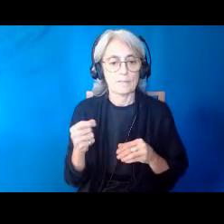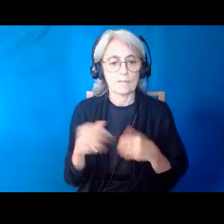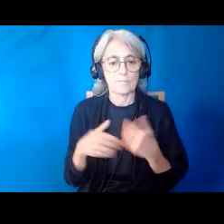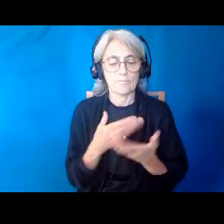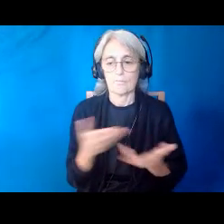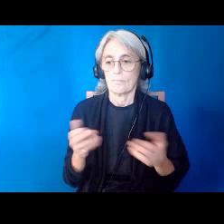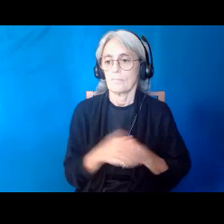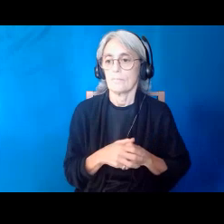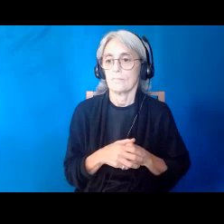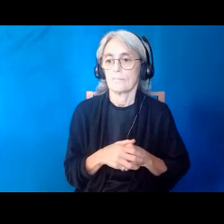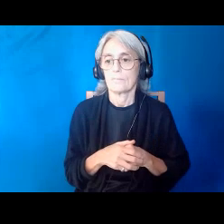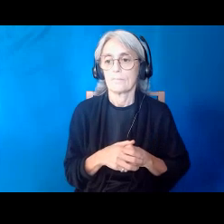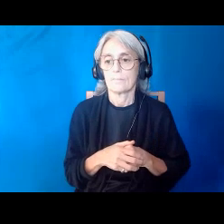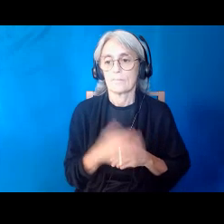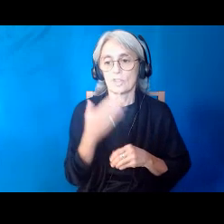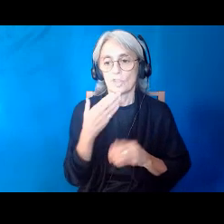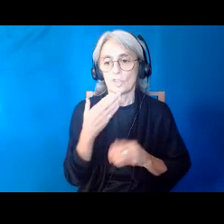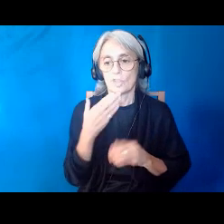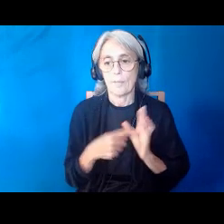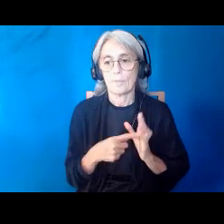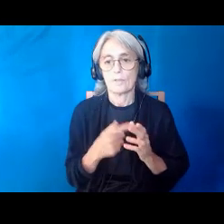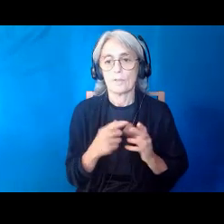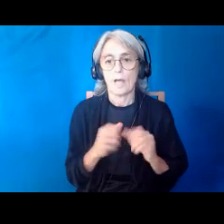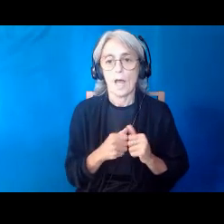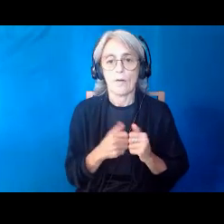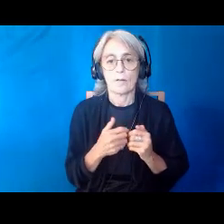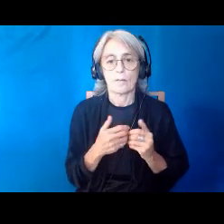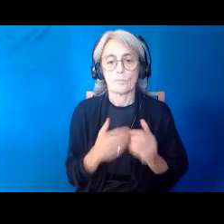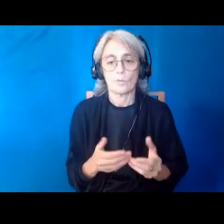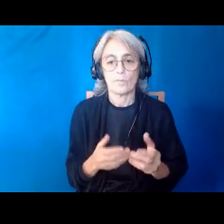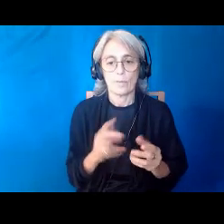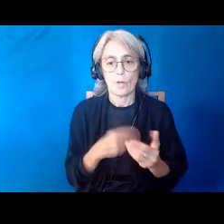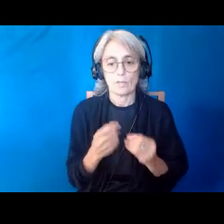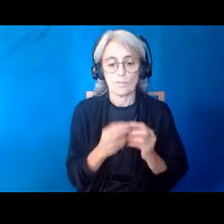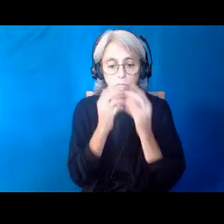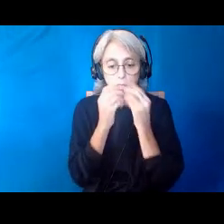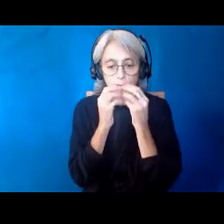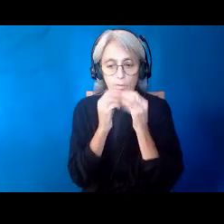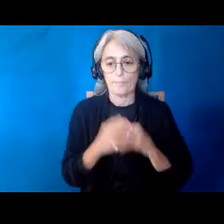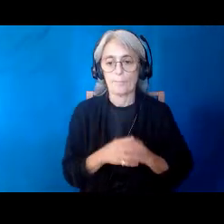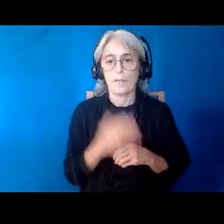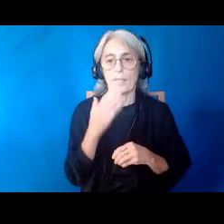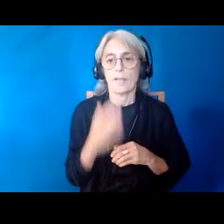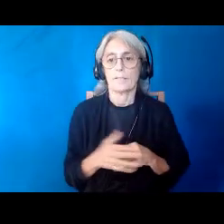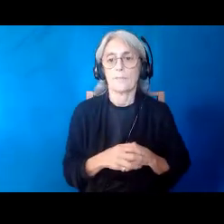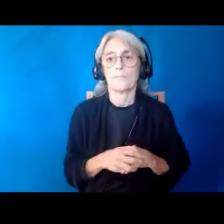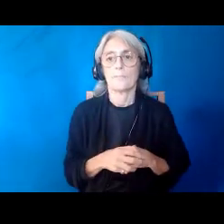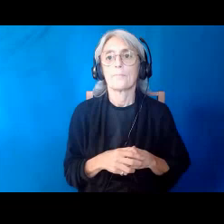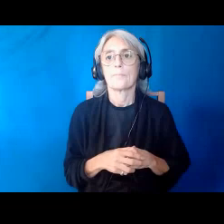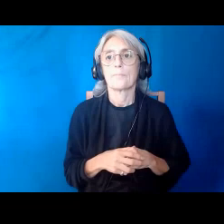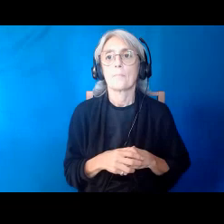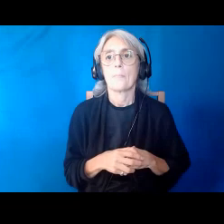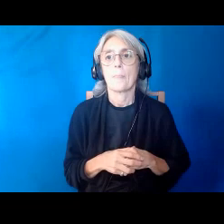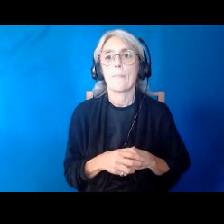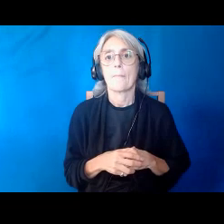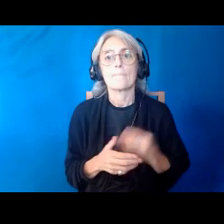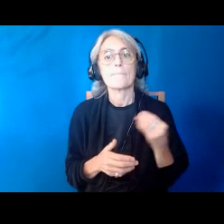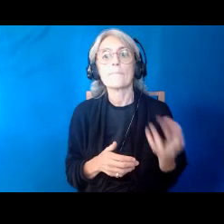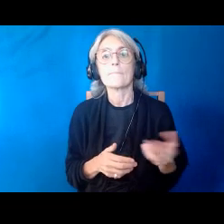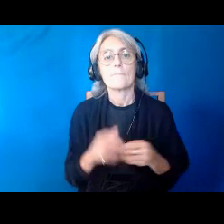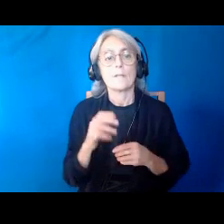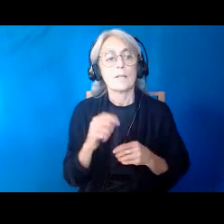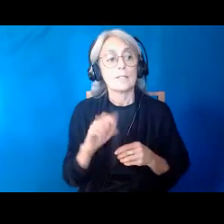is a good example of what you have to do to move big projects into Central Valley. So thanks. Thank you, Mr. Chair. I just want to, for the record, state for such an older